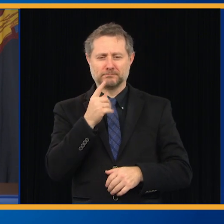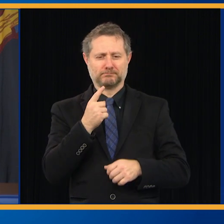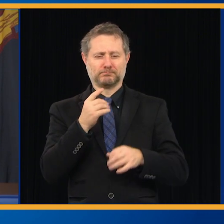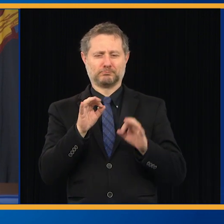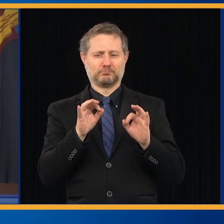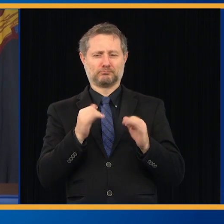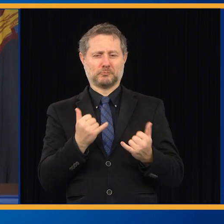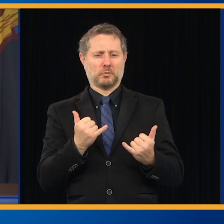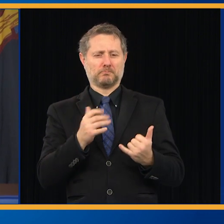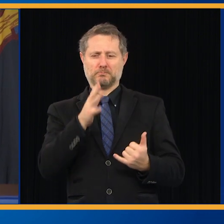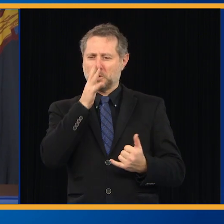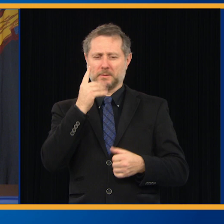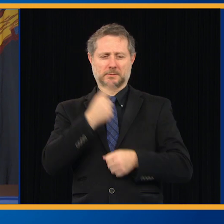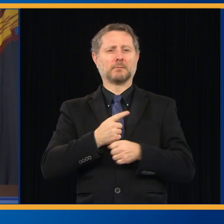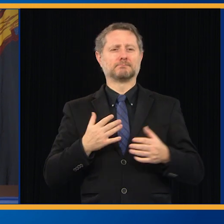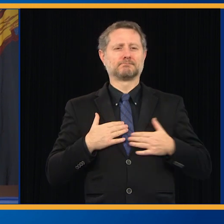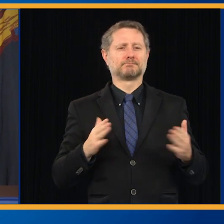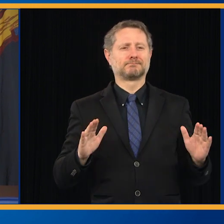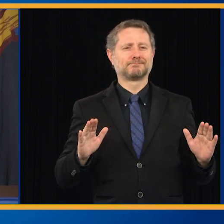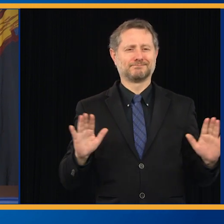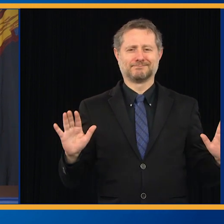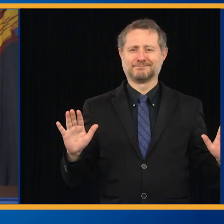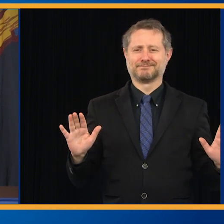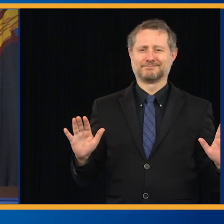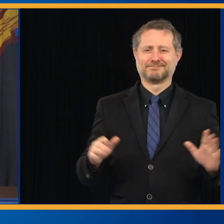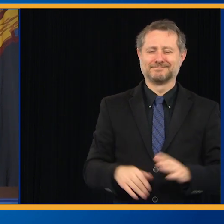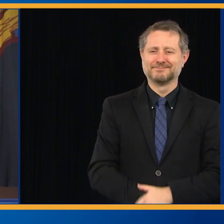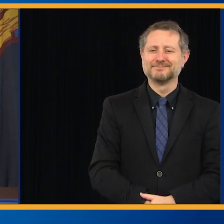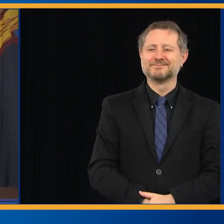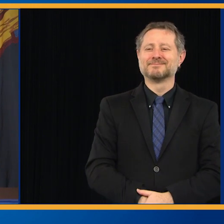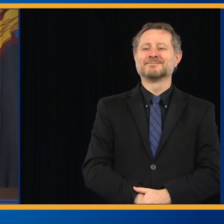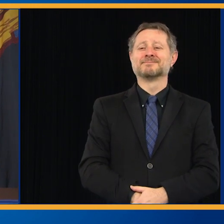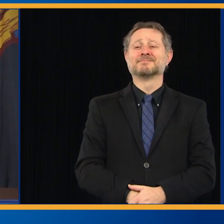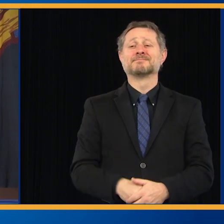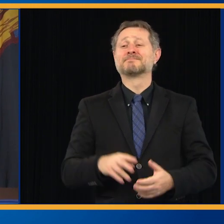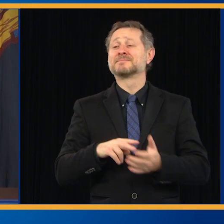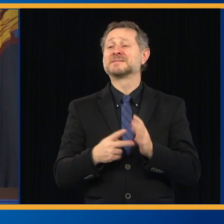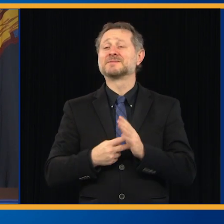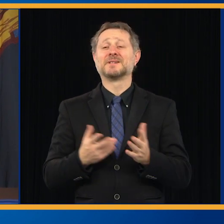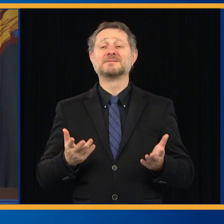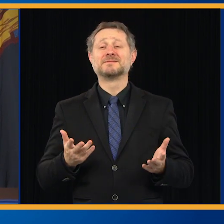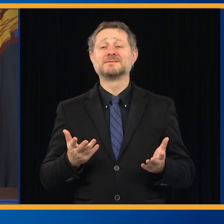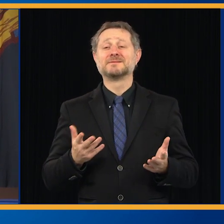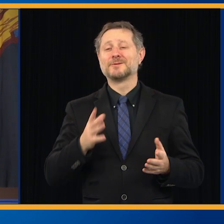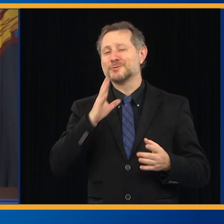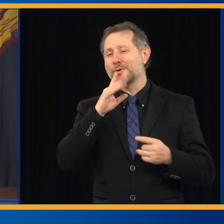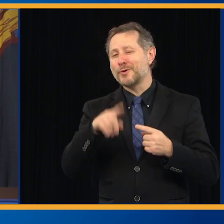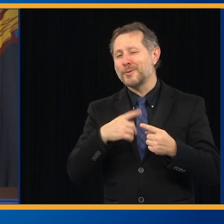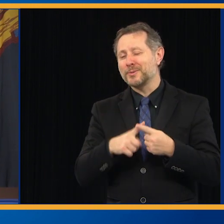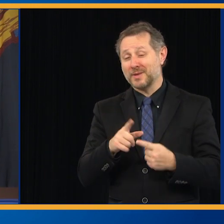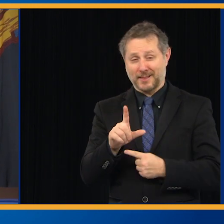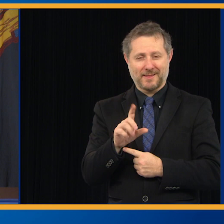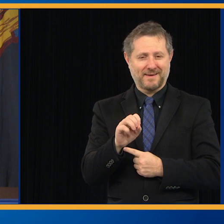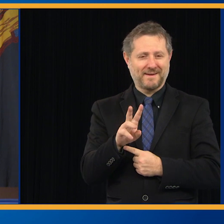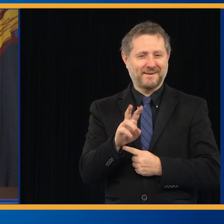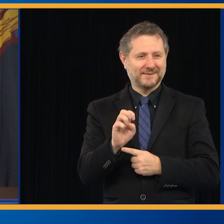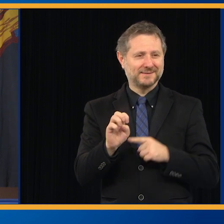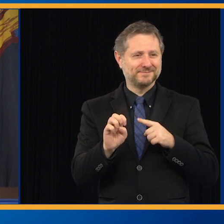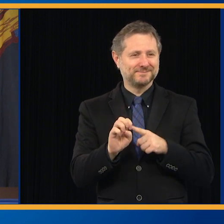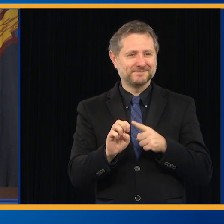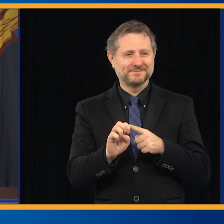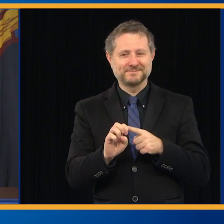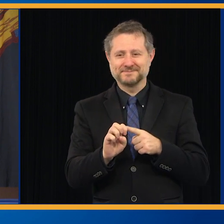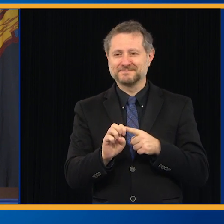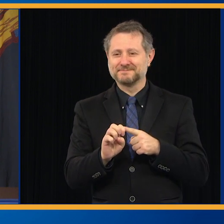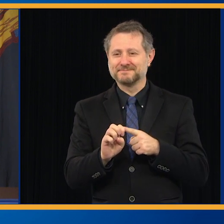Day. And for me, you want to talk about love. The personification of love